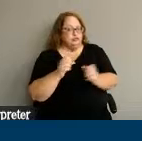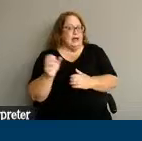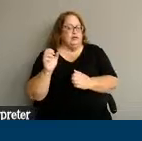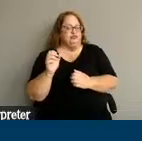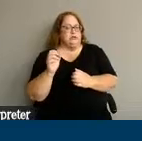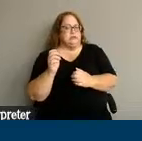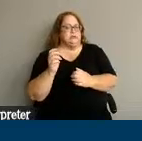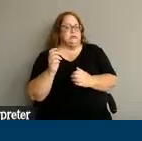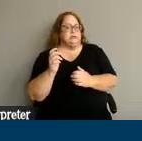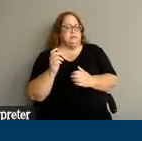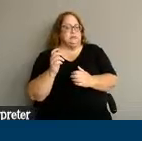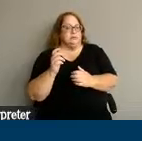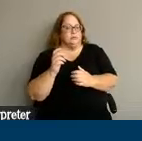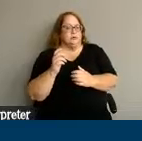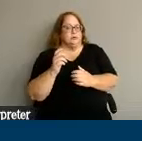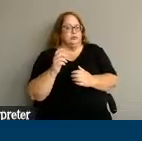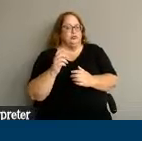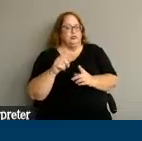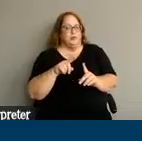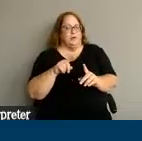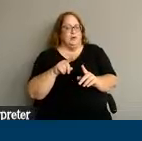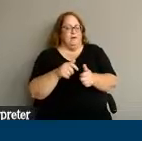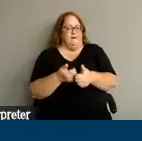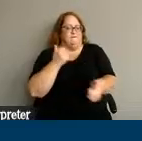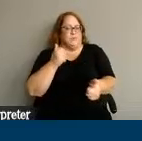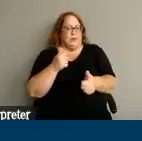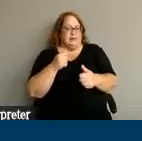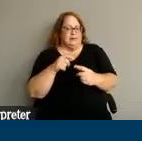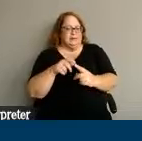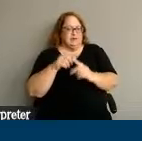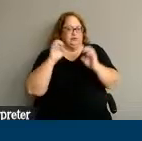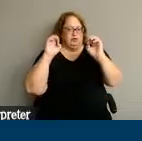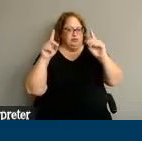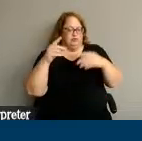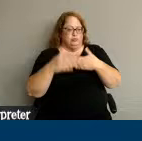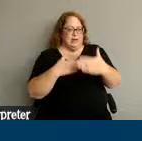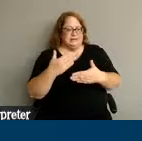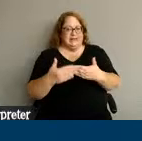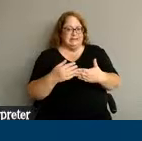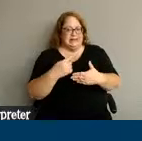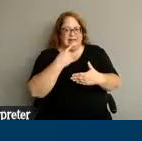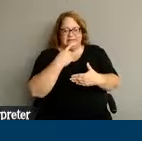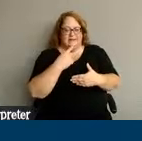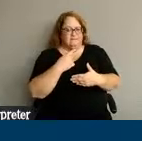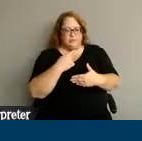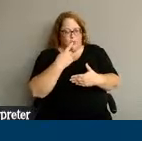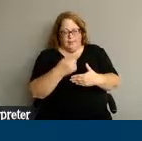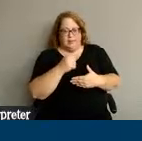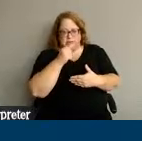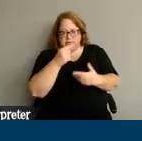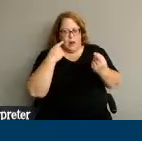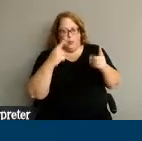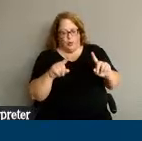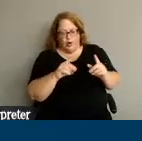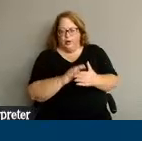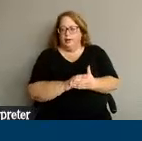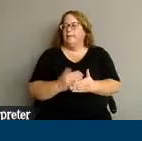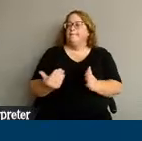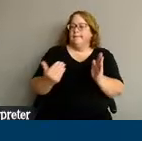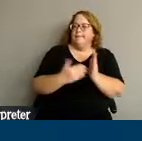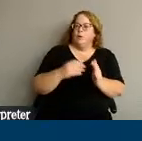around special education process, and I've said multiple times, it does not work. Again, it kind of goes back